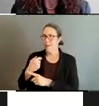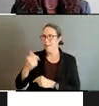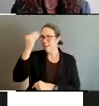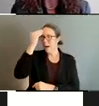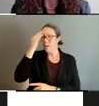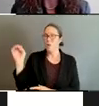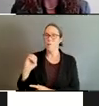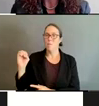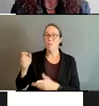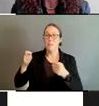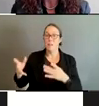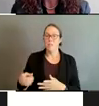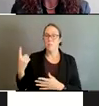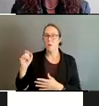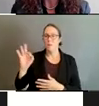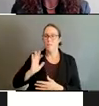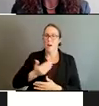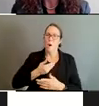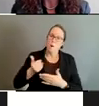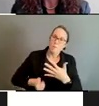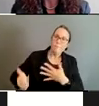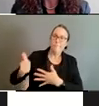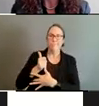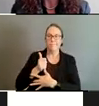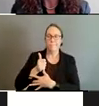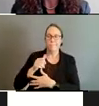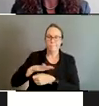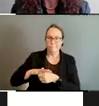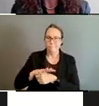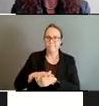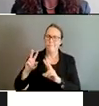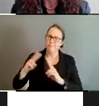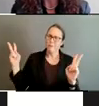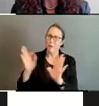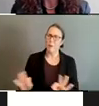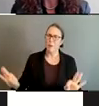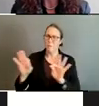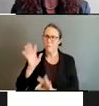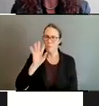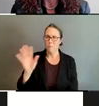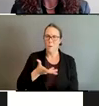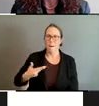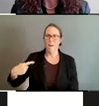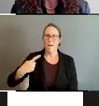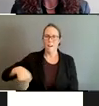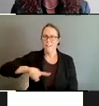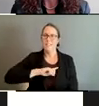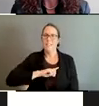of our priority areas. So this is very important. And being